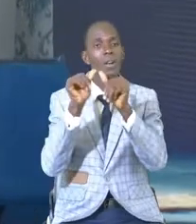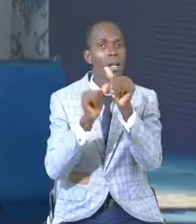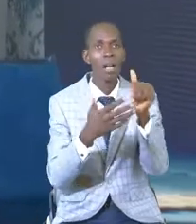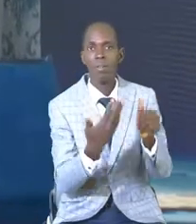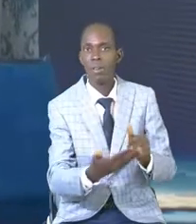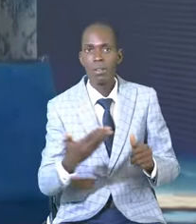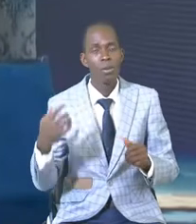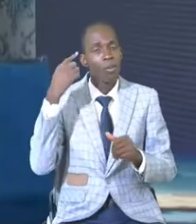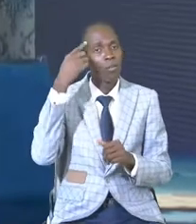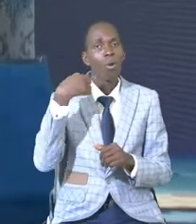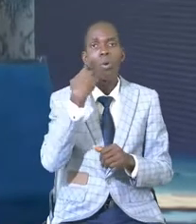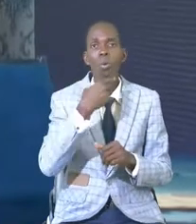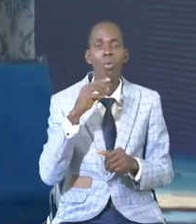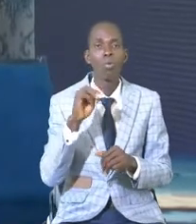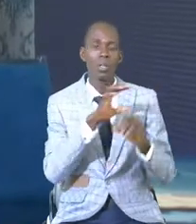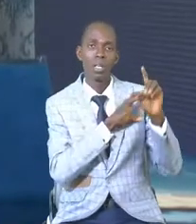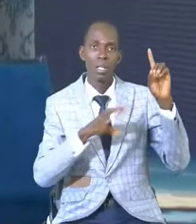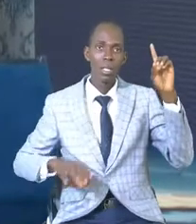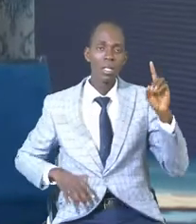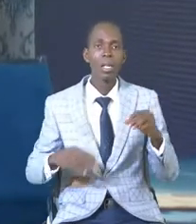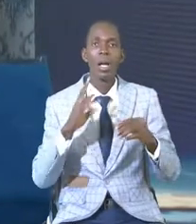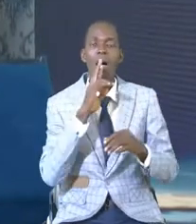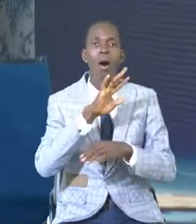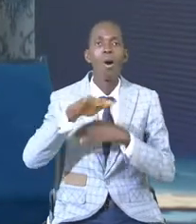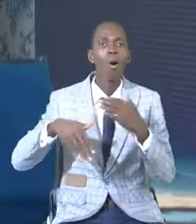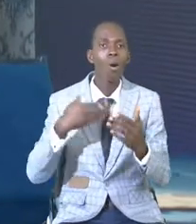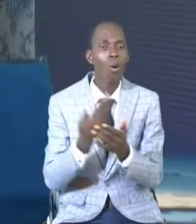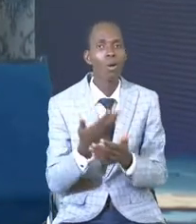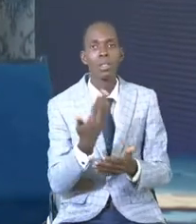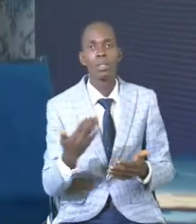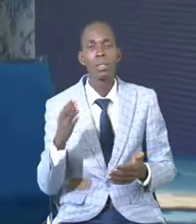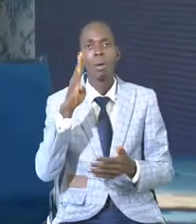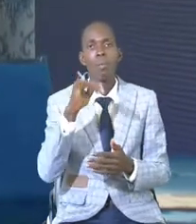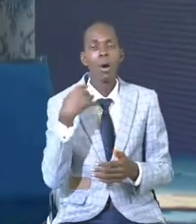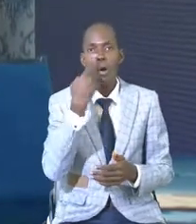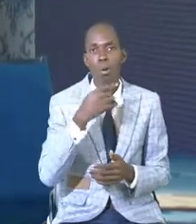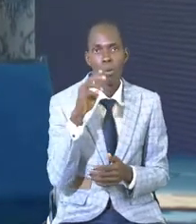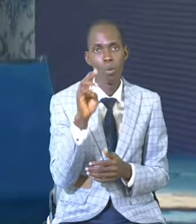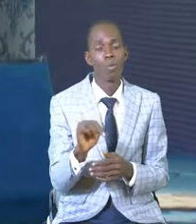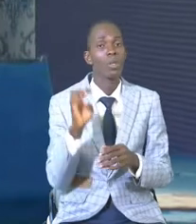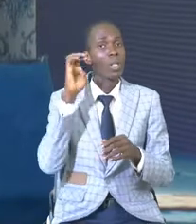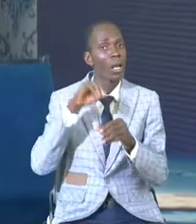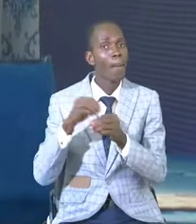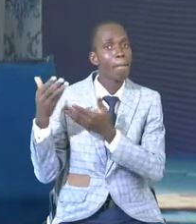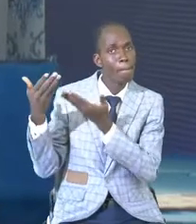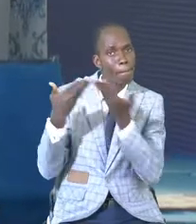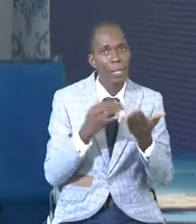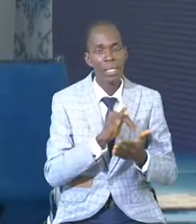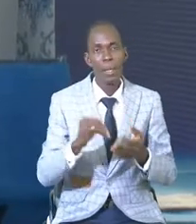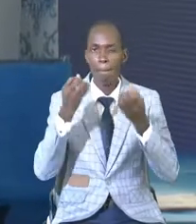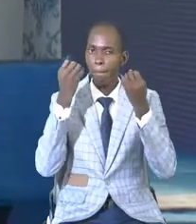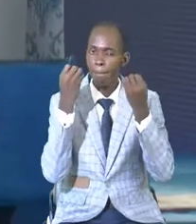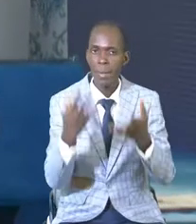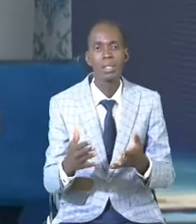whom? For Christ are all things, and by whom are all things? In bringing many sons to